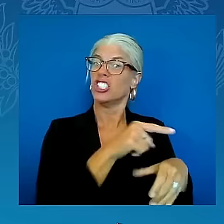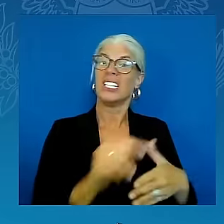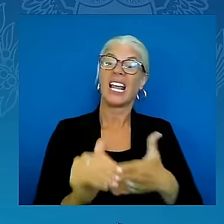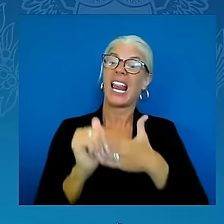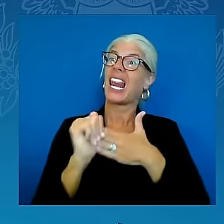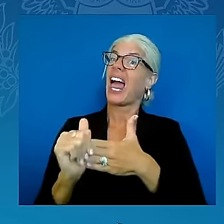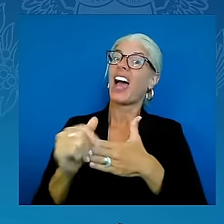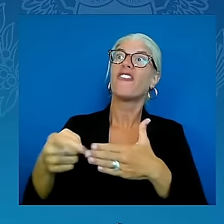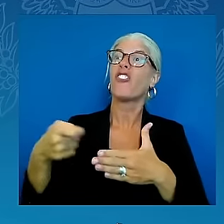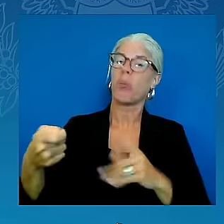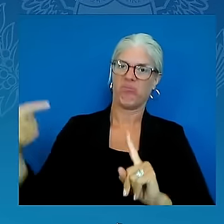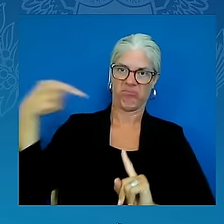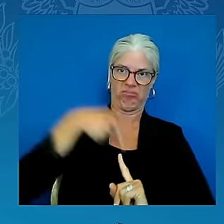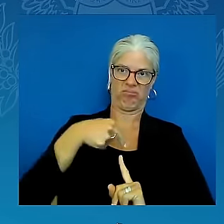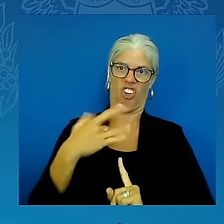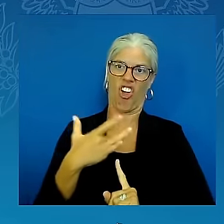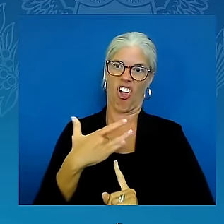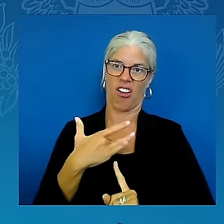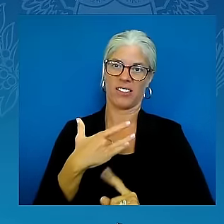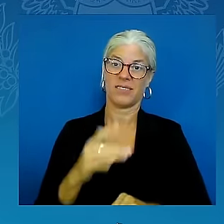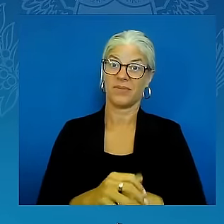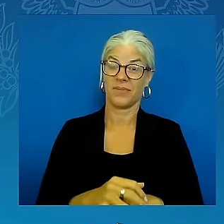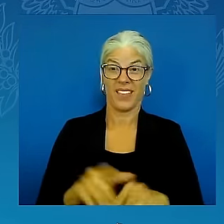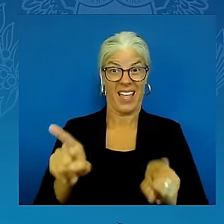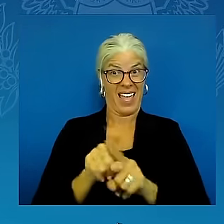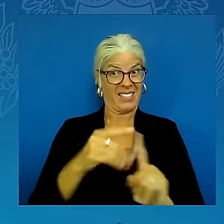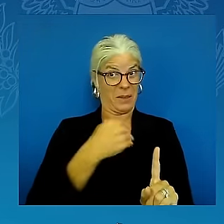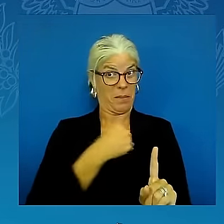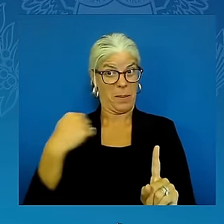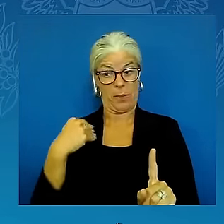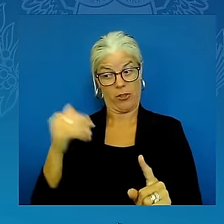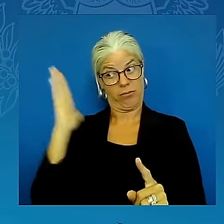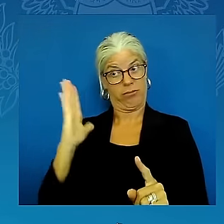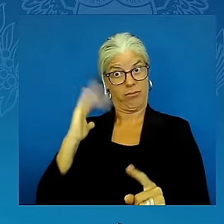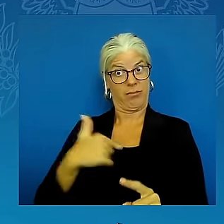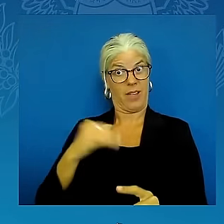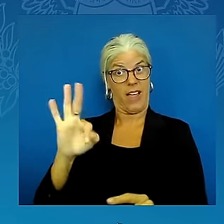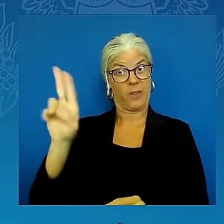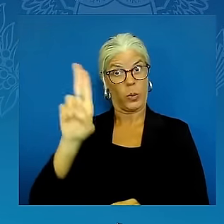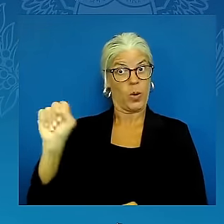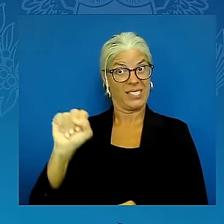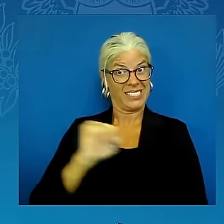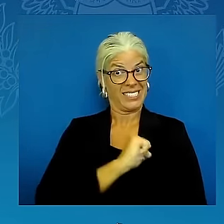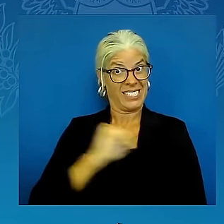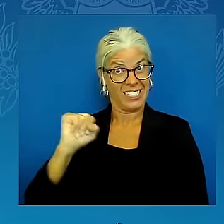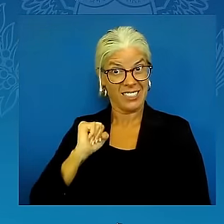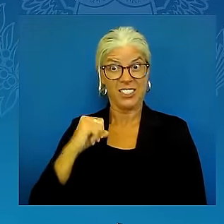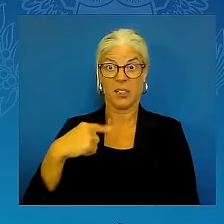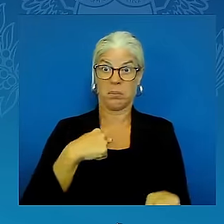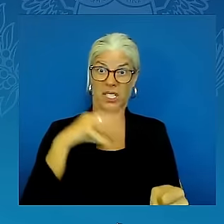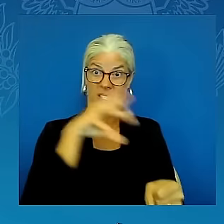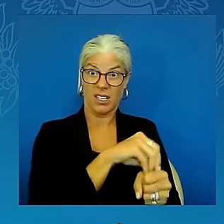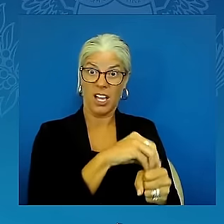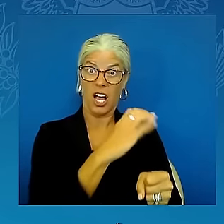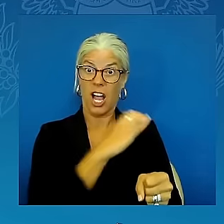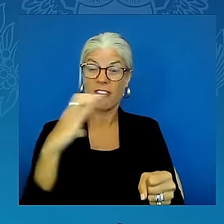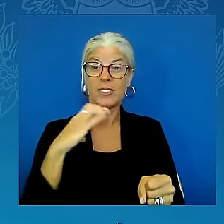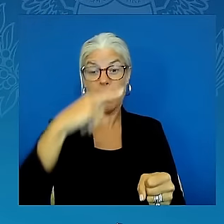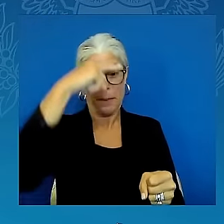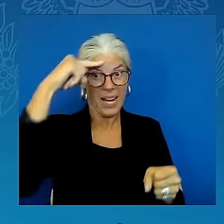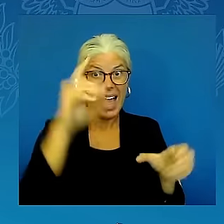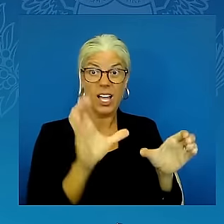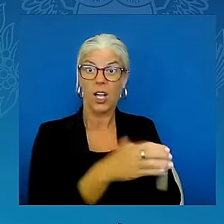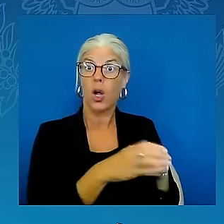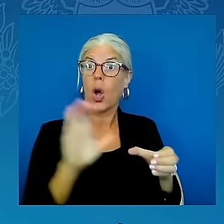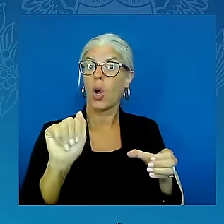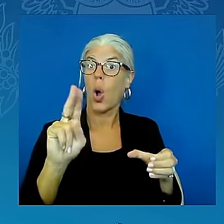firsthand her leadership. And she truly was a force of nature. When it came to her constituents, there was no task too